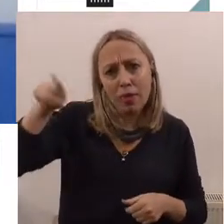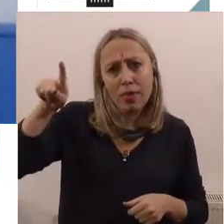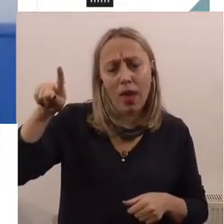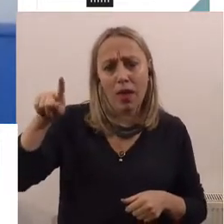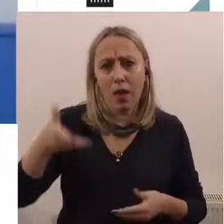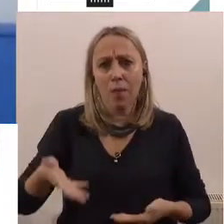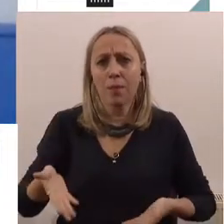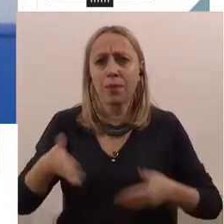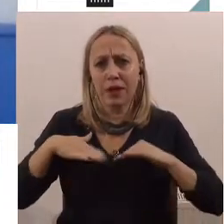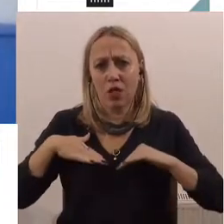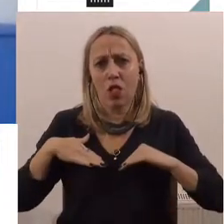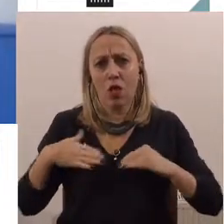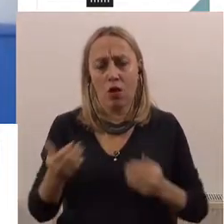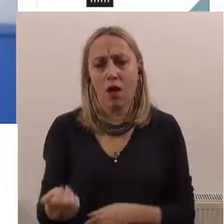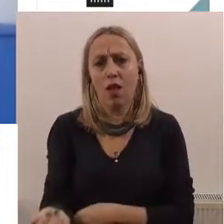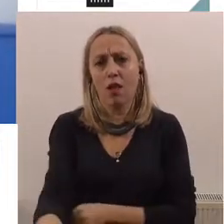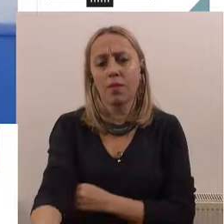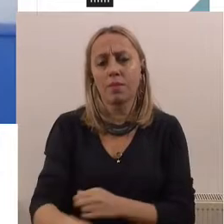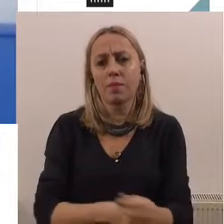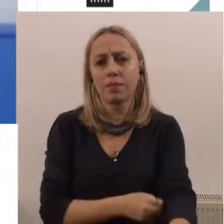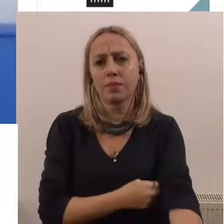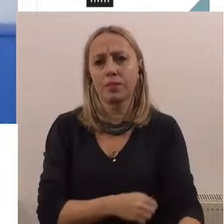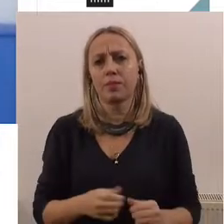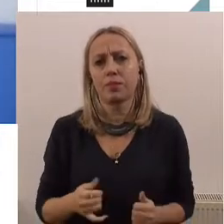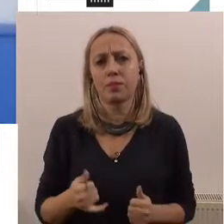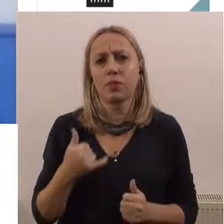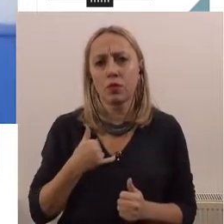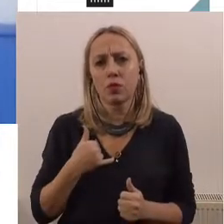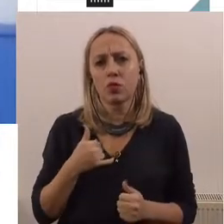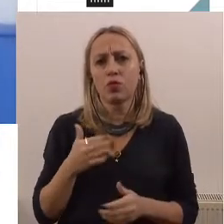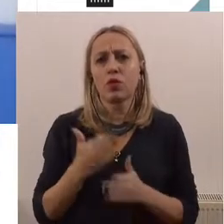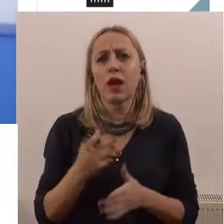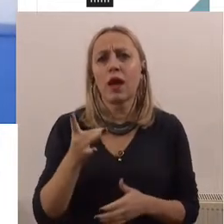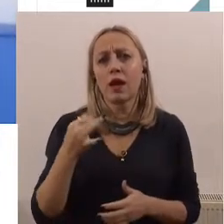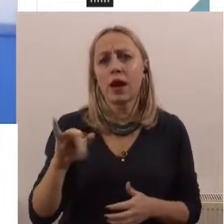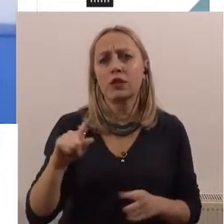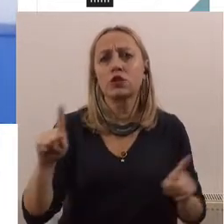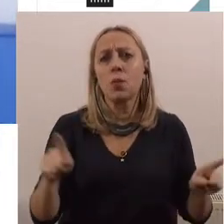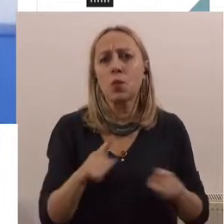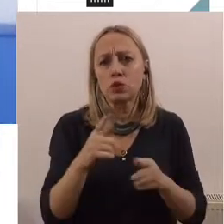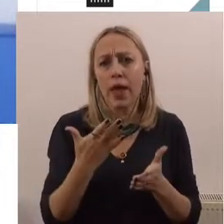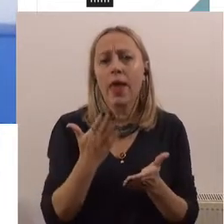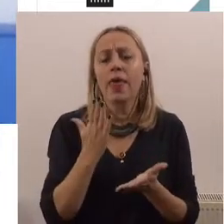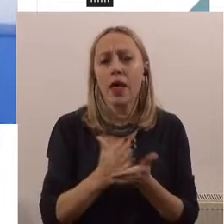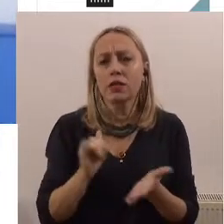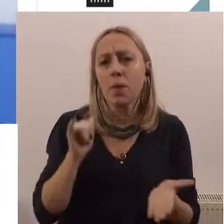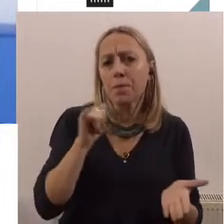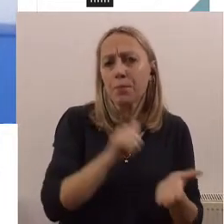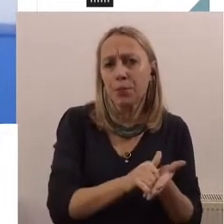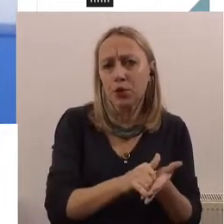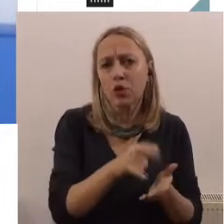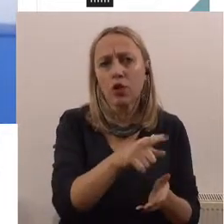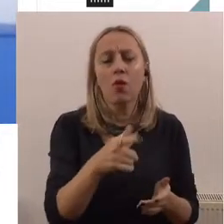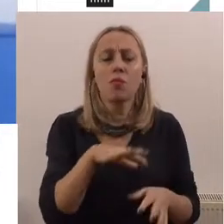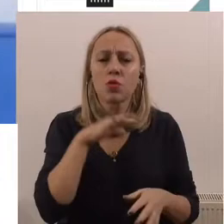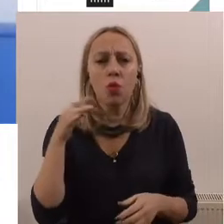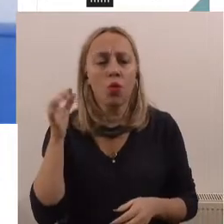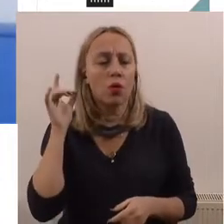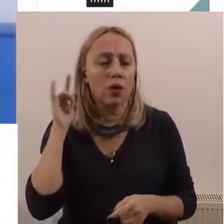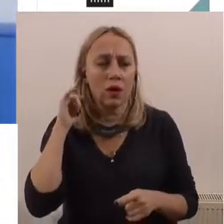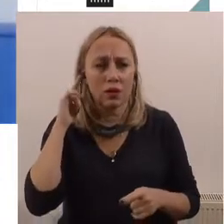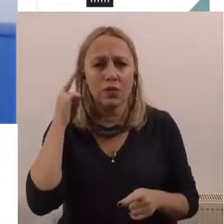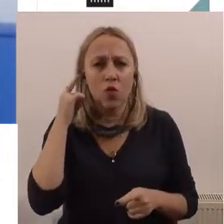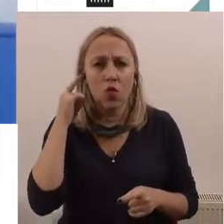And for example, because we have this app of the Rijksmuseum with a lot of audio tours in there and information.